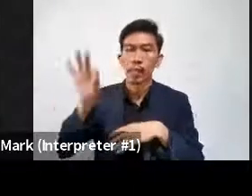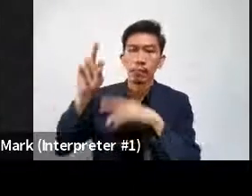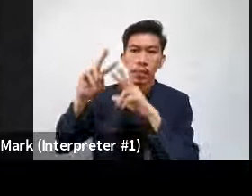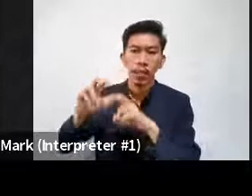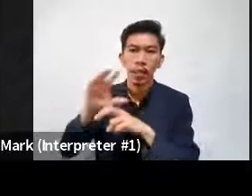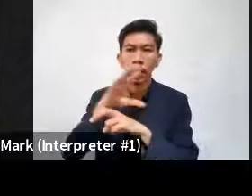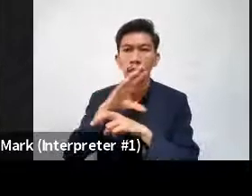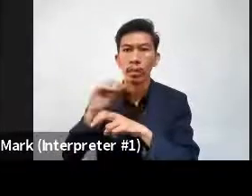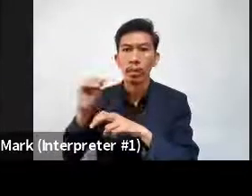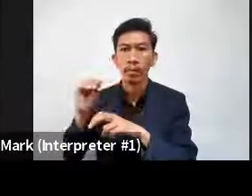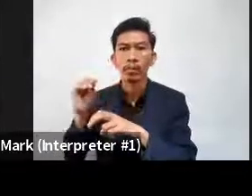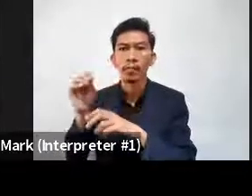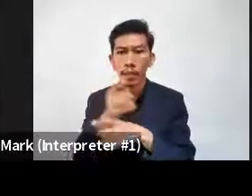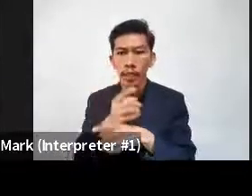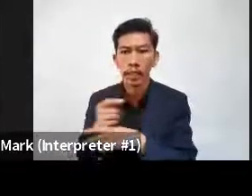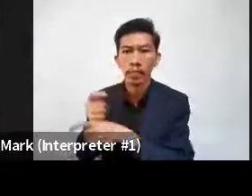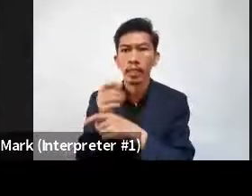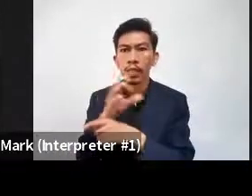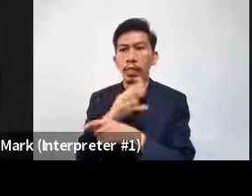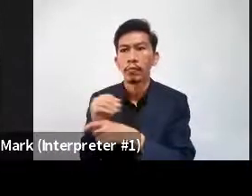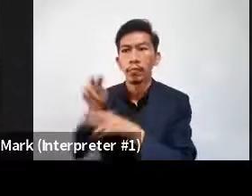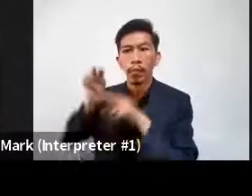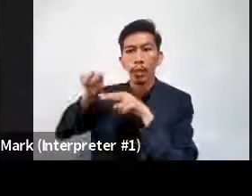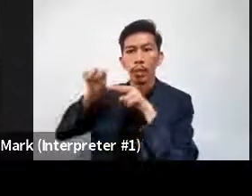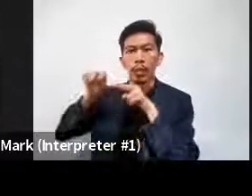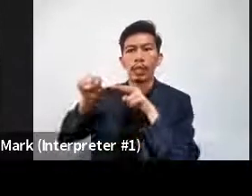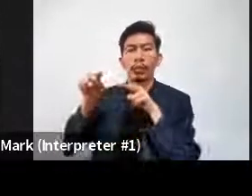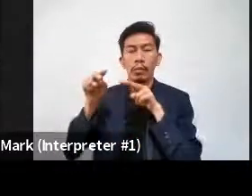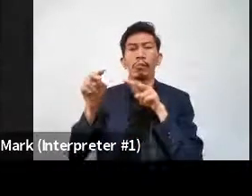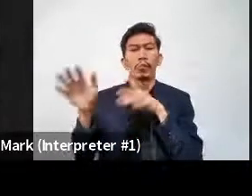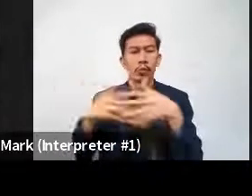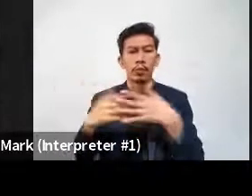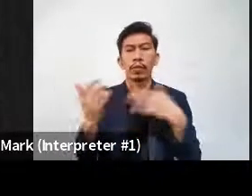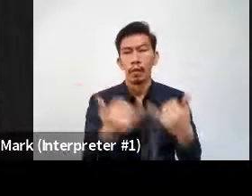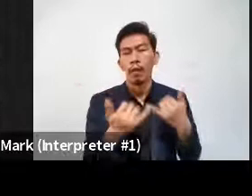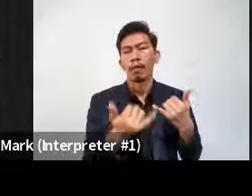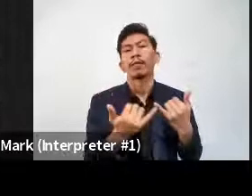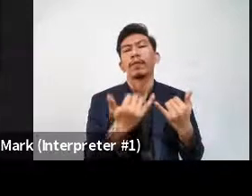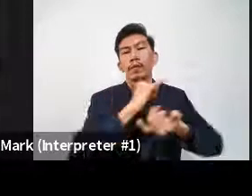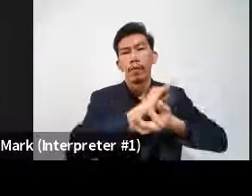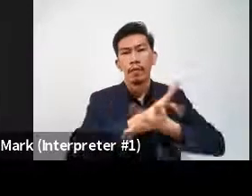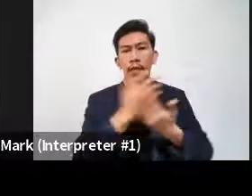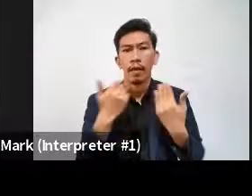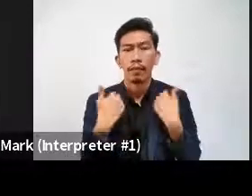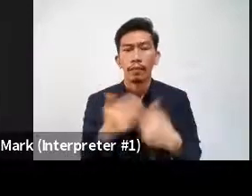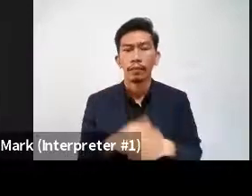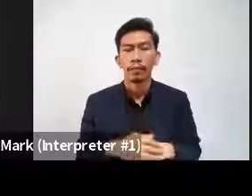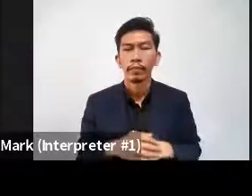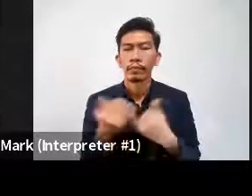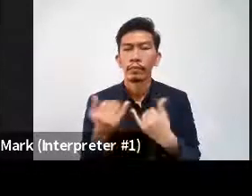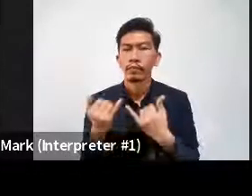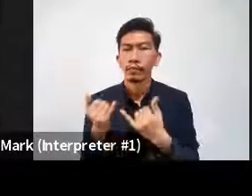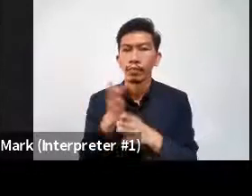surveillance, and surveillance amidst COVID-19 pandemic. And this was directed to